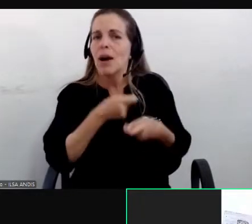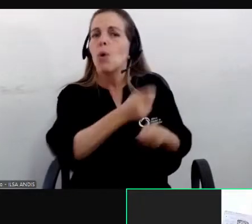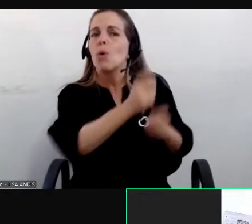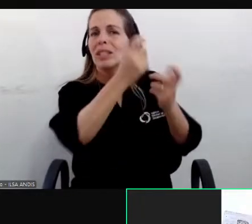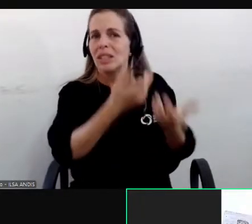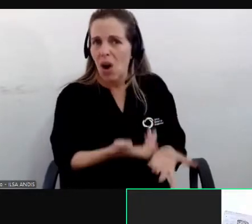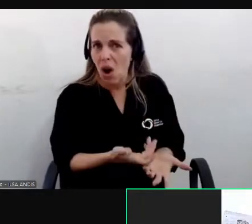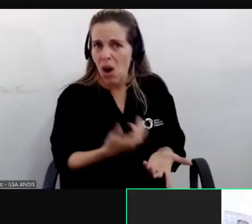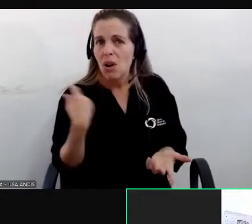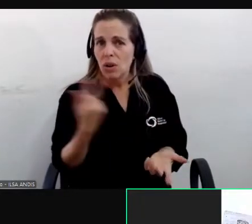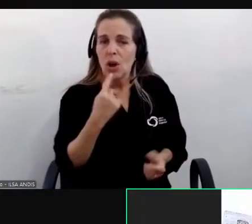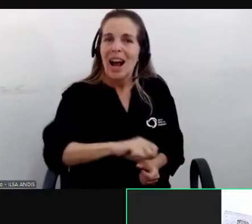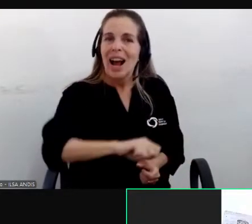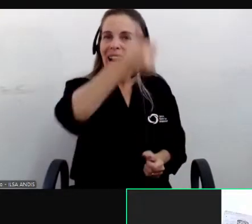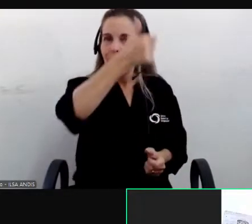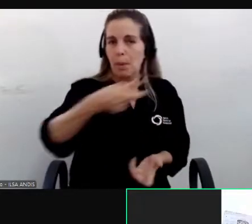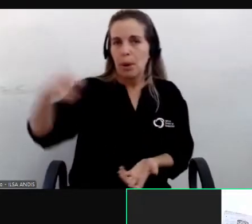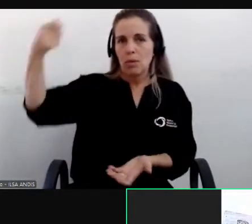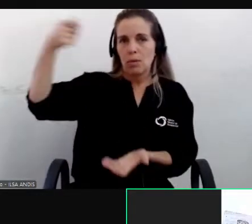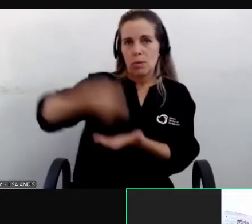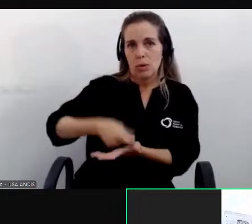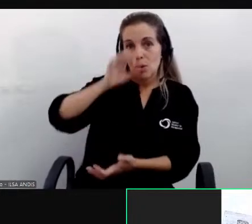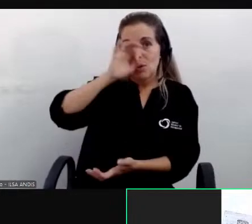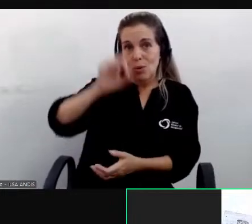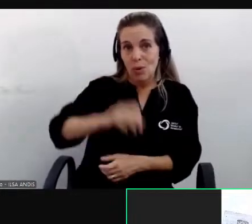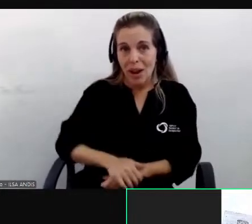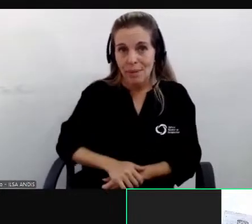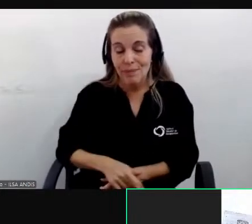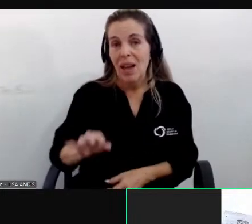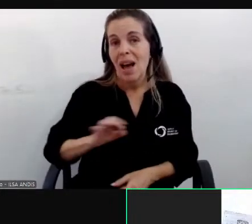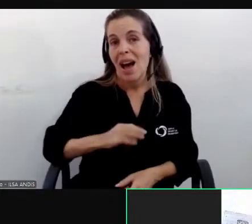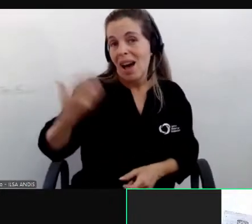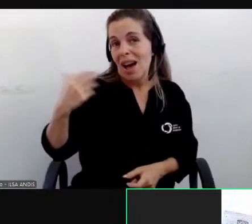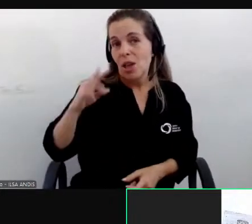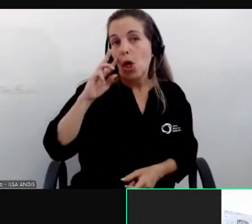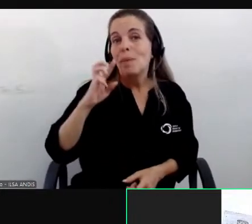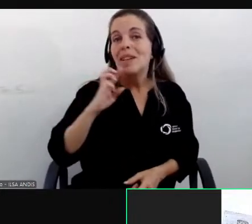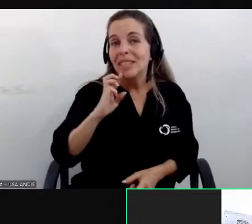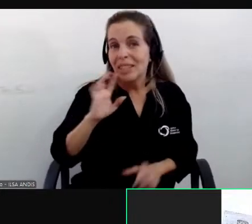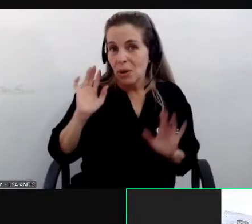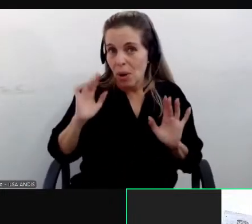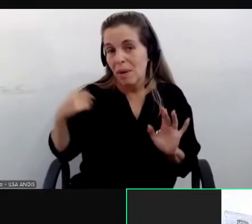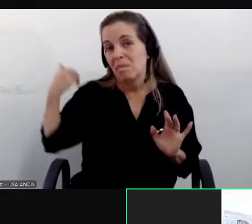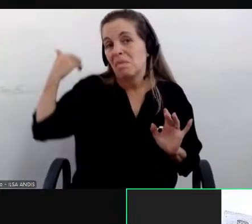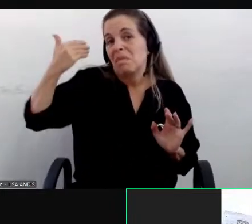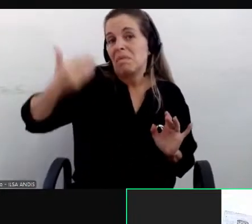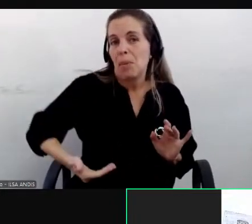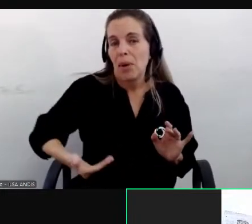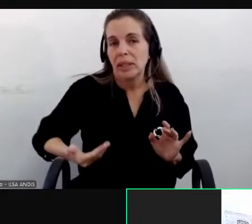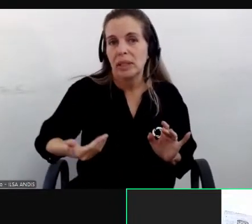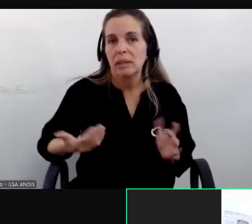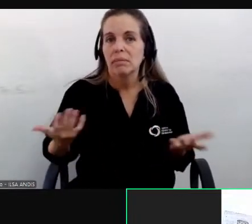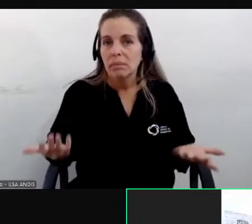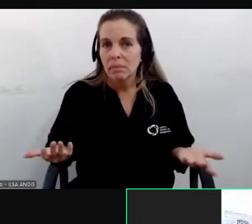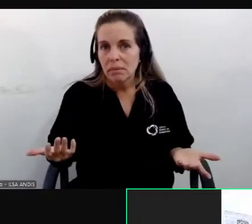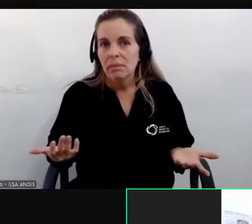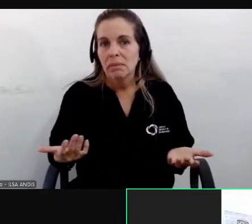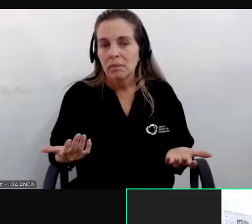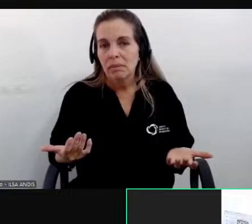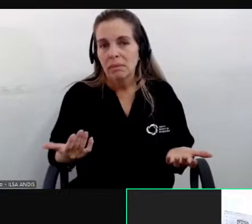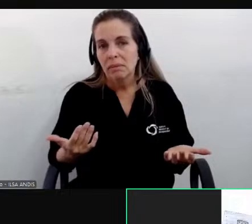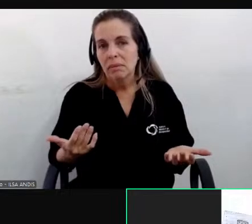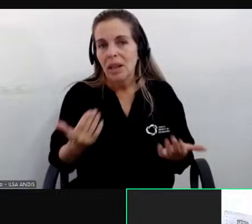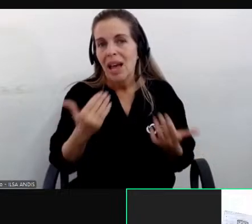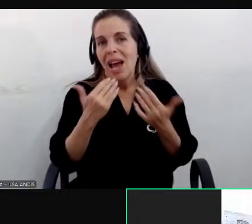that knew it. We won that labor claim, but we were never compensated for that. That was back in